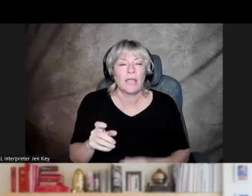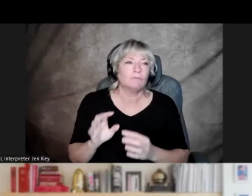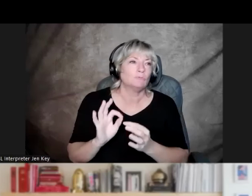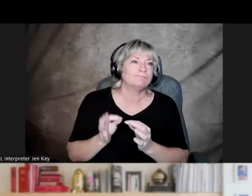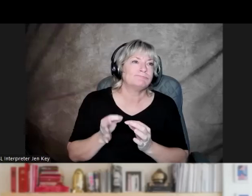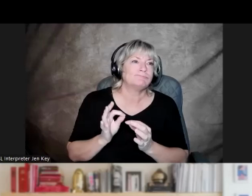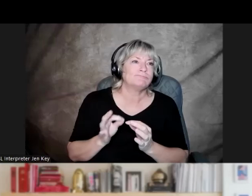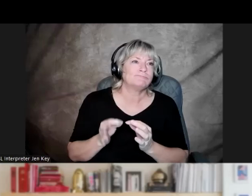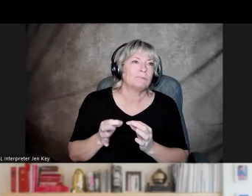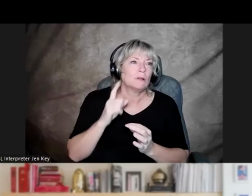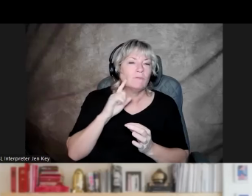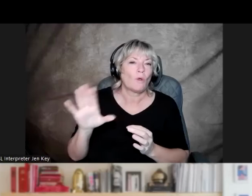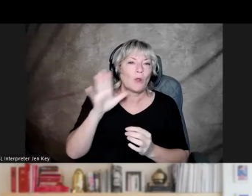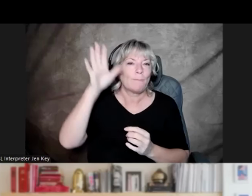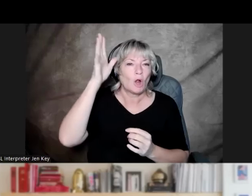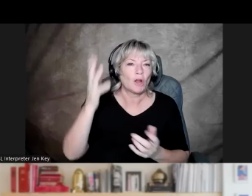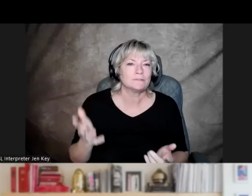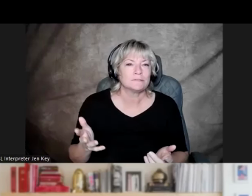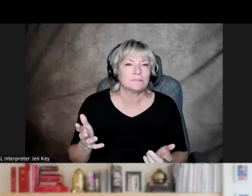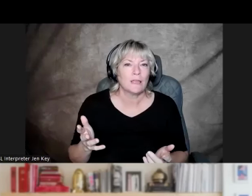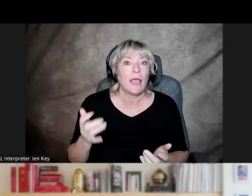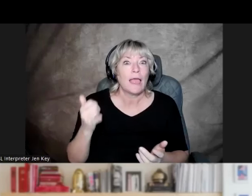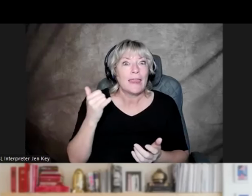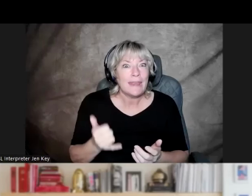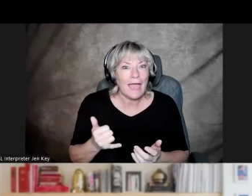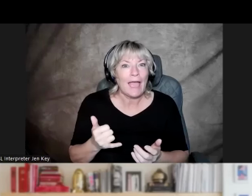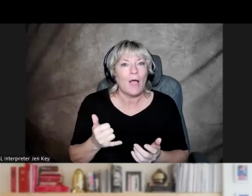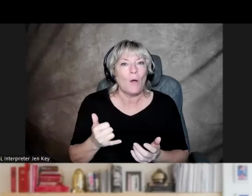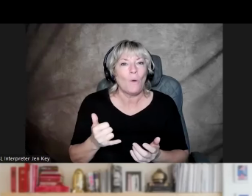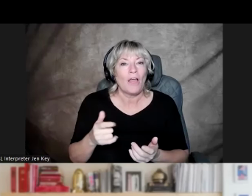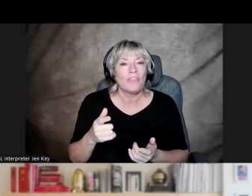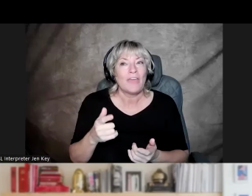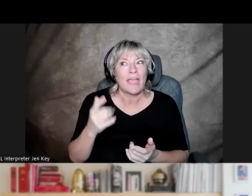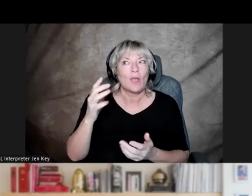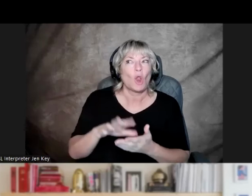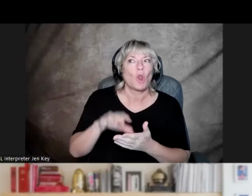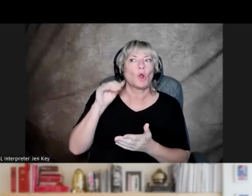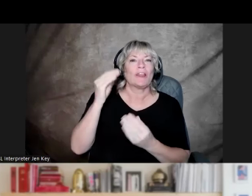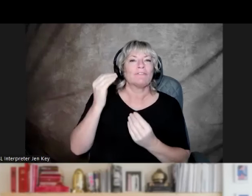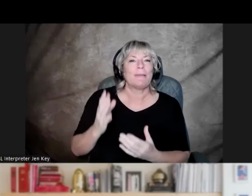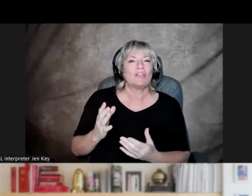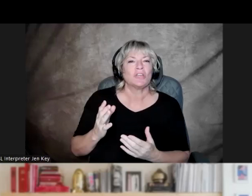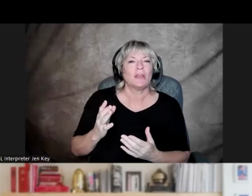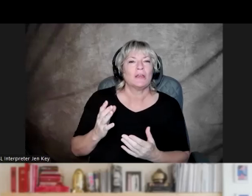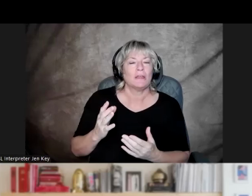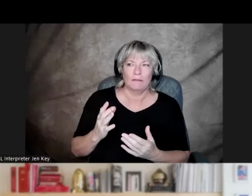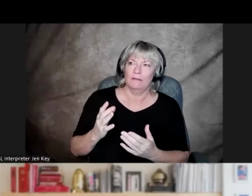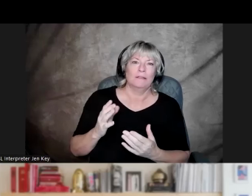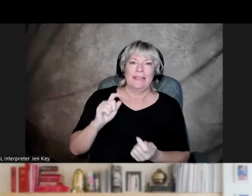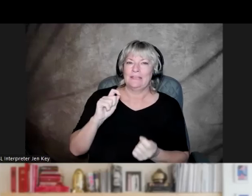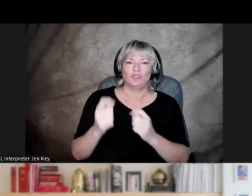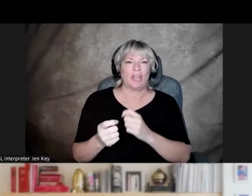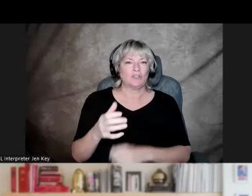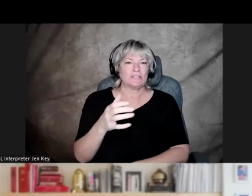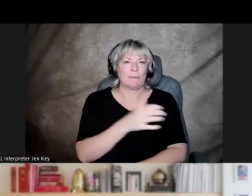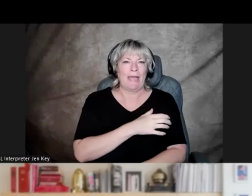say, interpreting for their parents. Right. And now they're being access to information that really, that's changing the power dynamic for one,